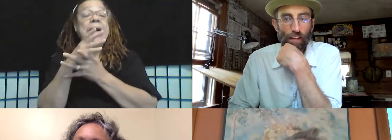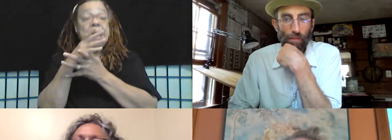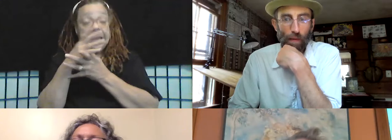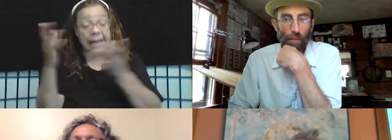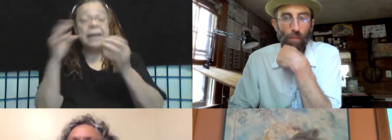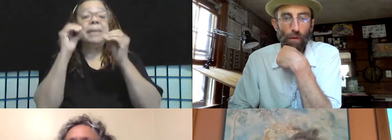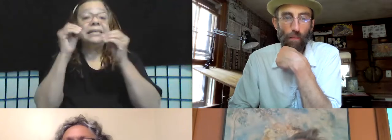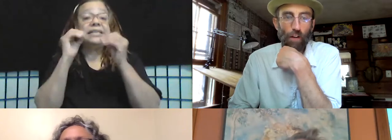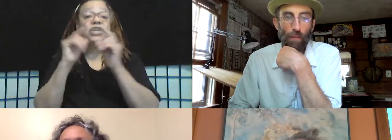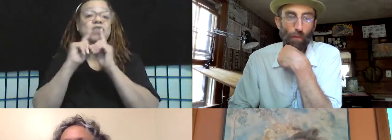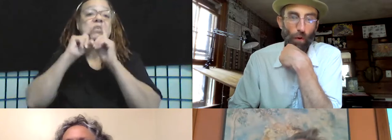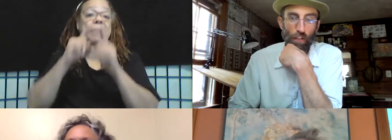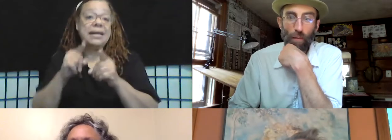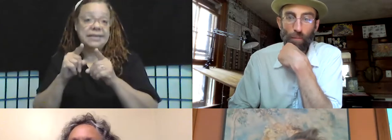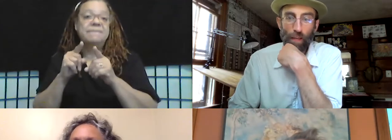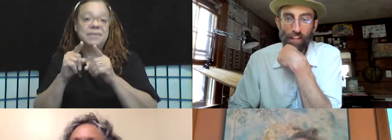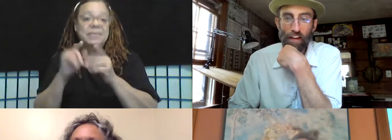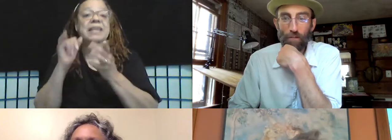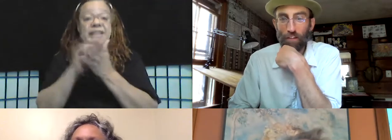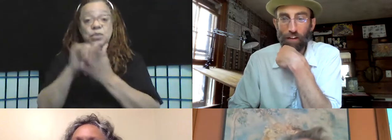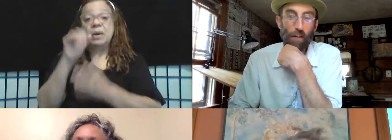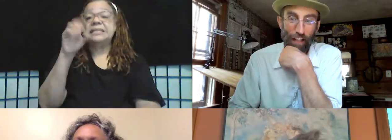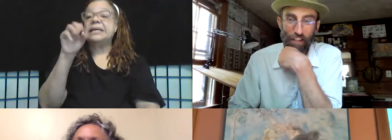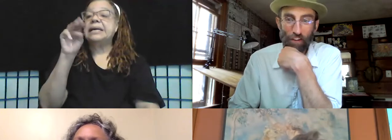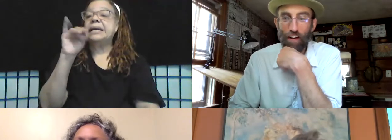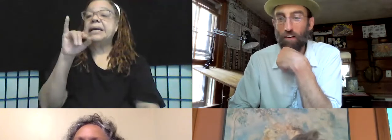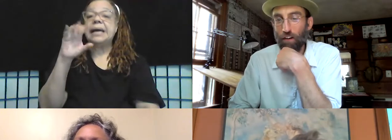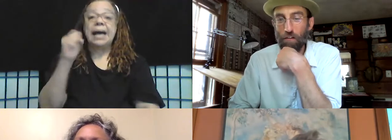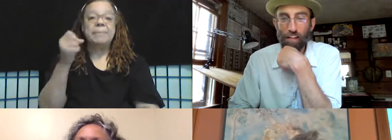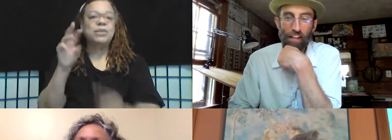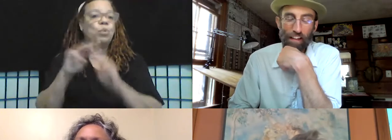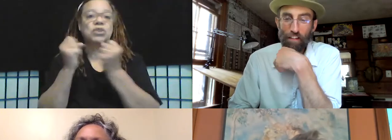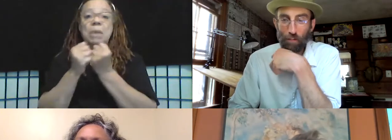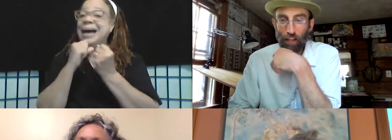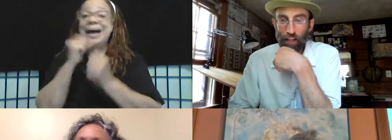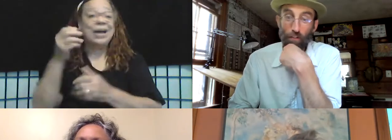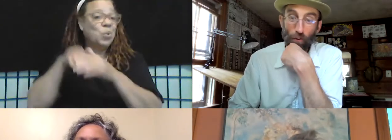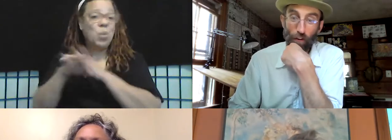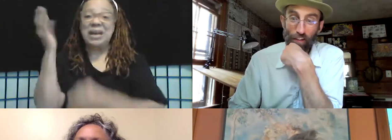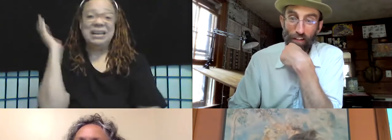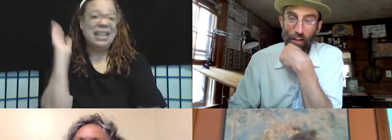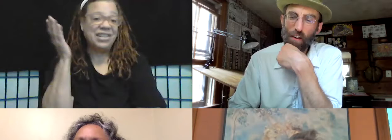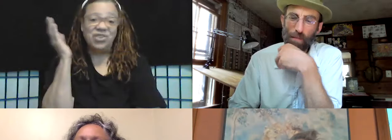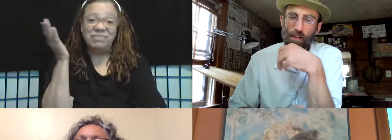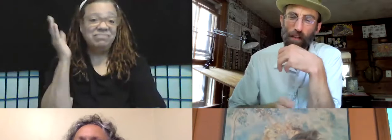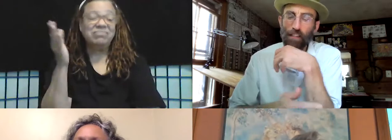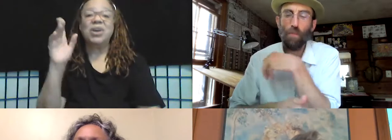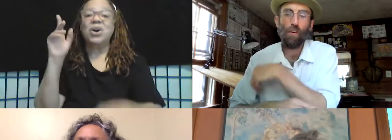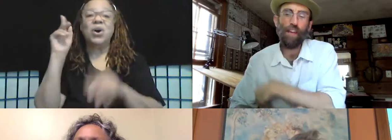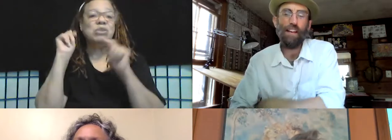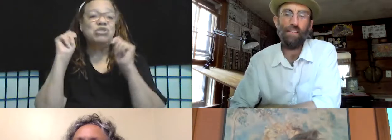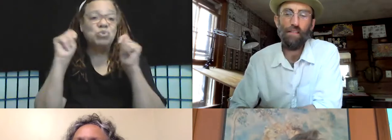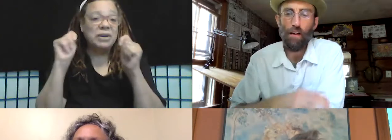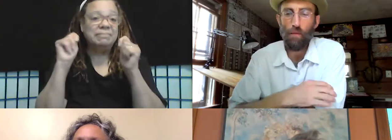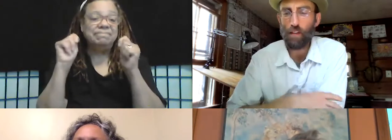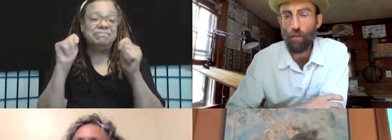why I call my programs comics workshop, because I don't go and lecture. I don't go and do like a tutorial. Although I've been doing a little